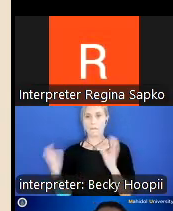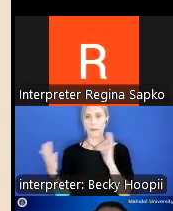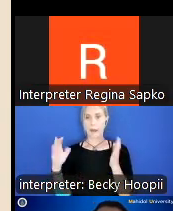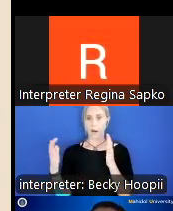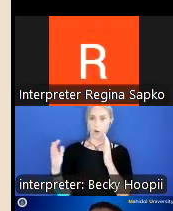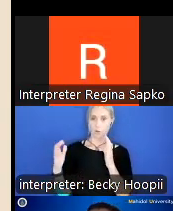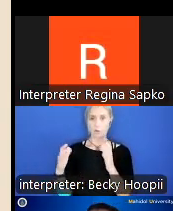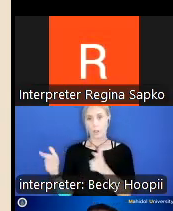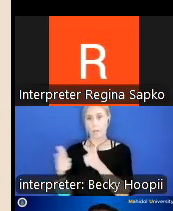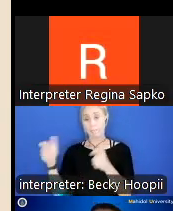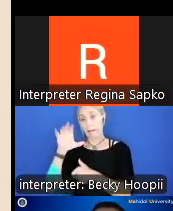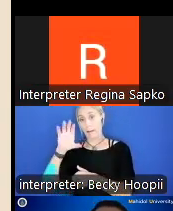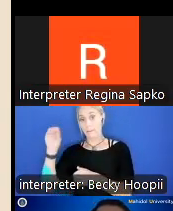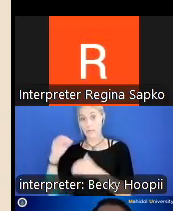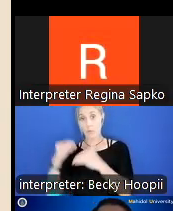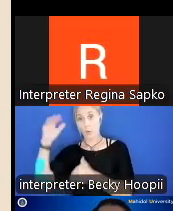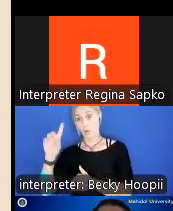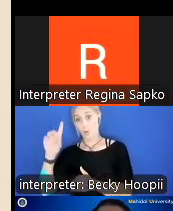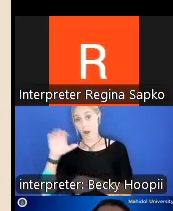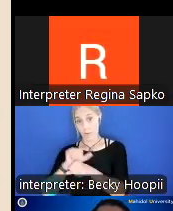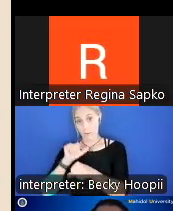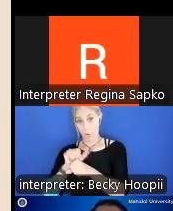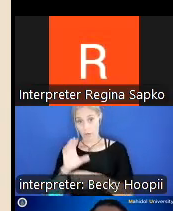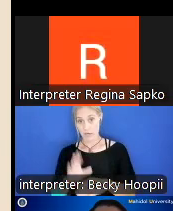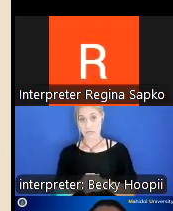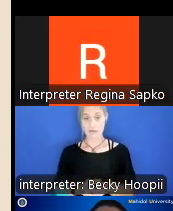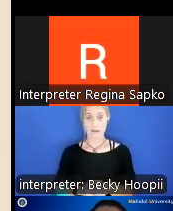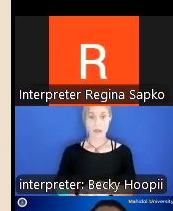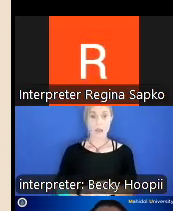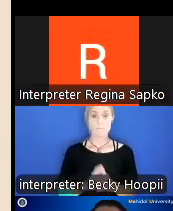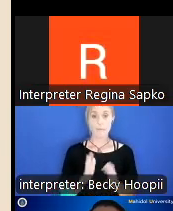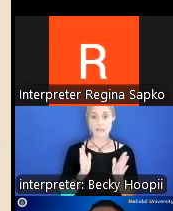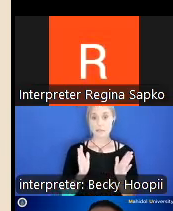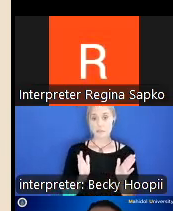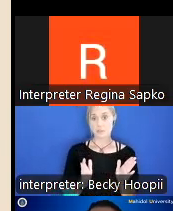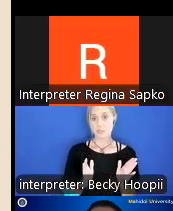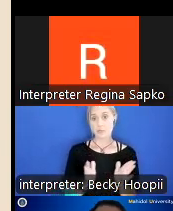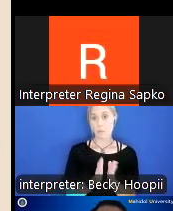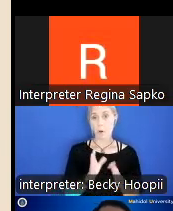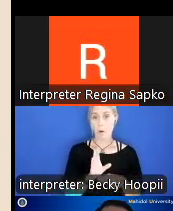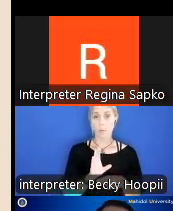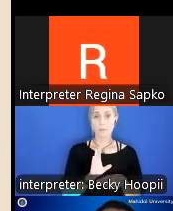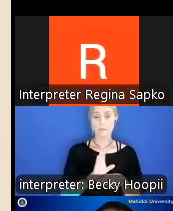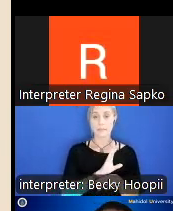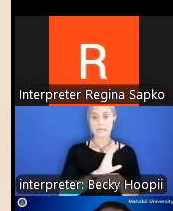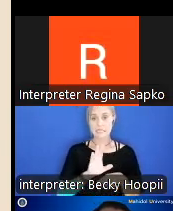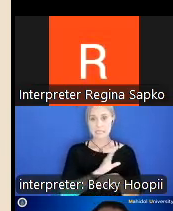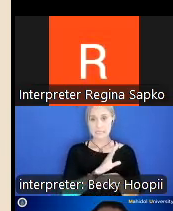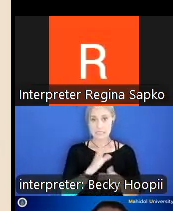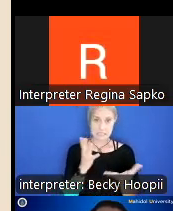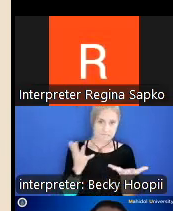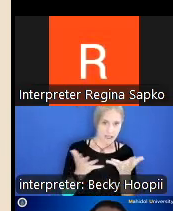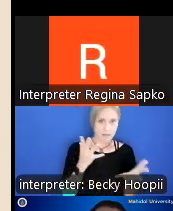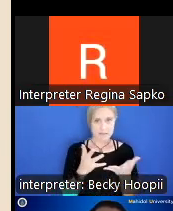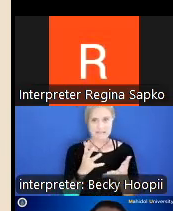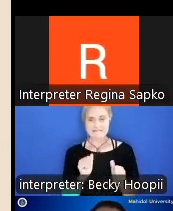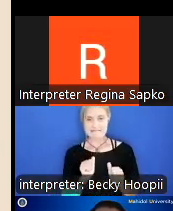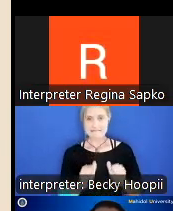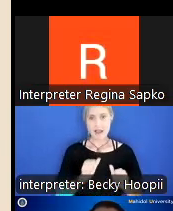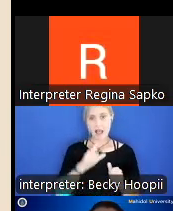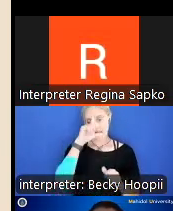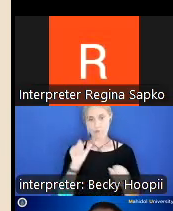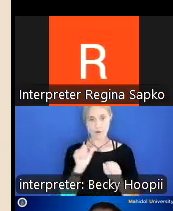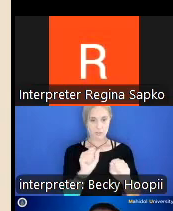but SME is might be remain limit about this strategy. The Person with